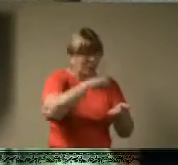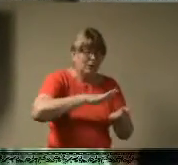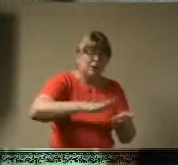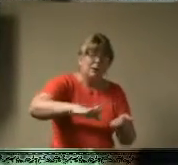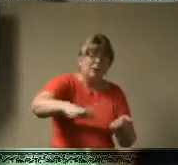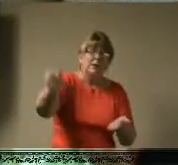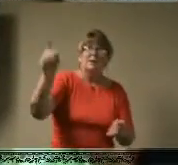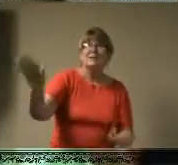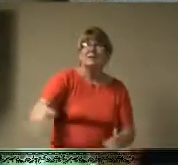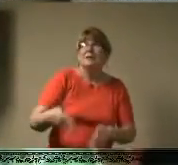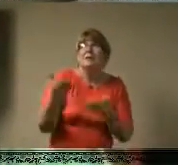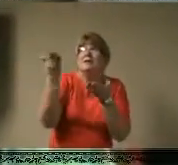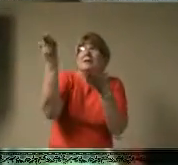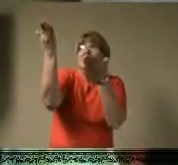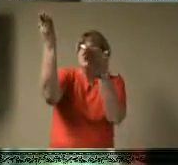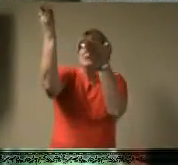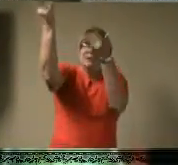holy holy